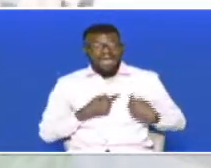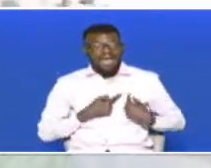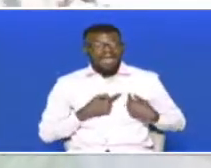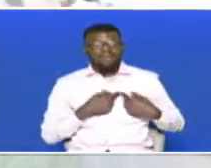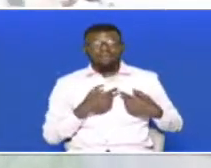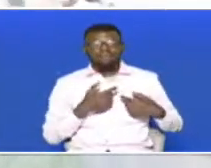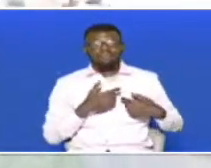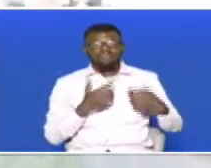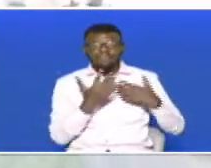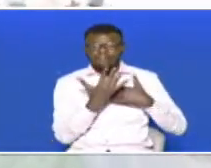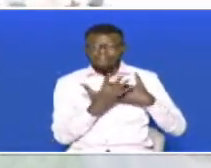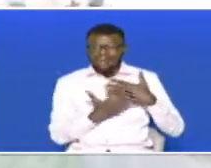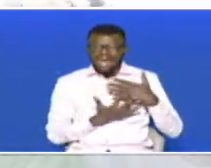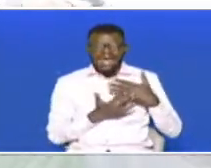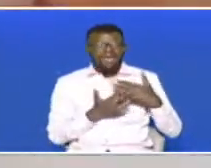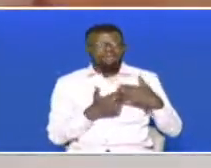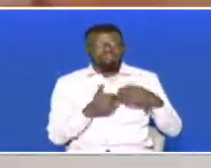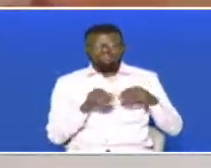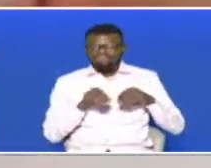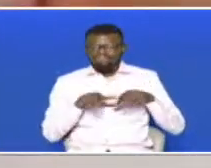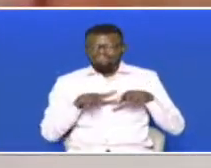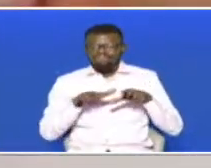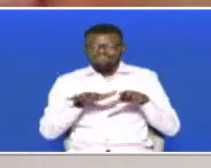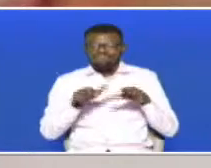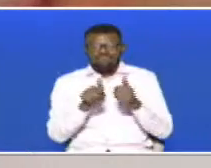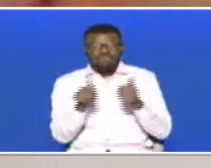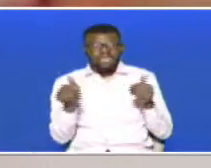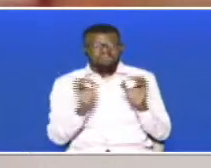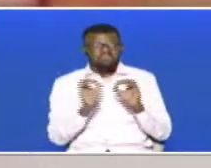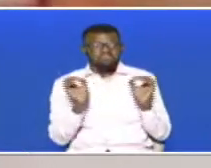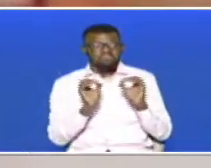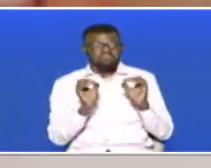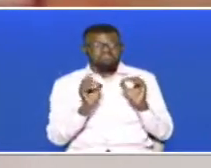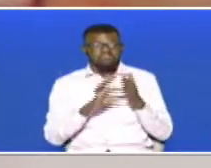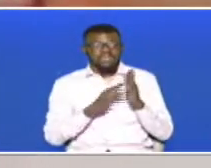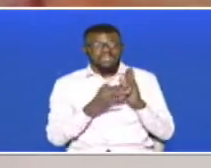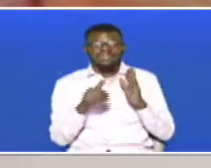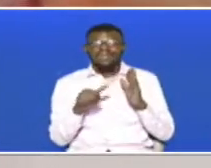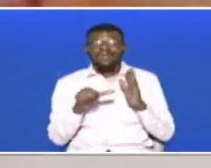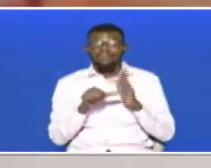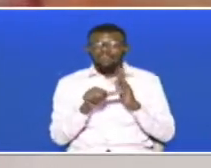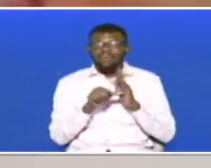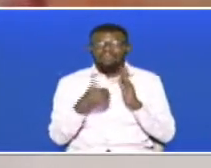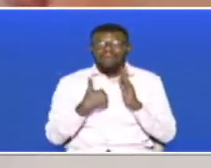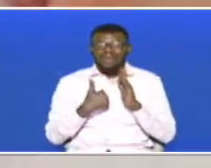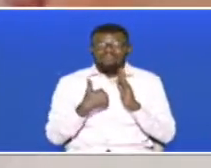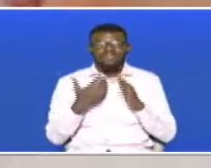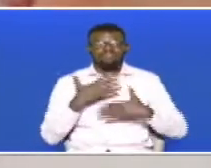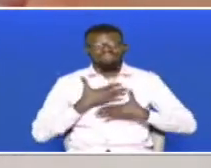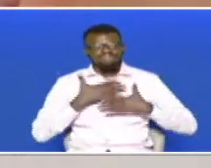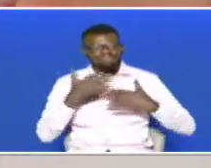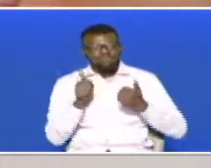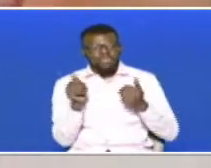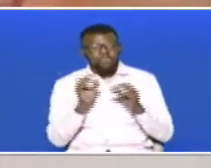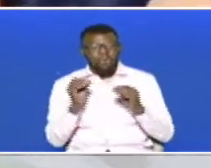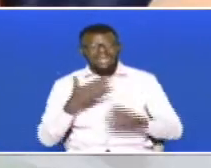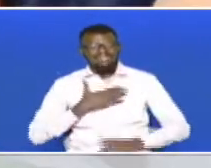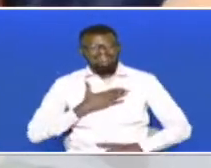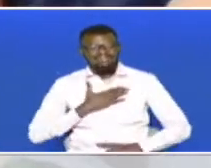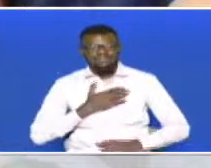to pump blood through the narrowed valve. This leads to symptoms including breathlessness and chest